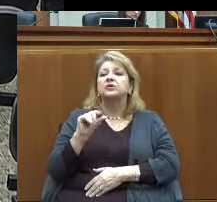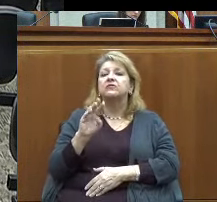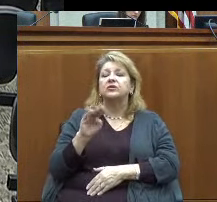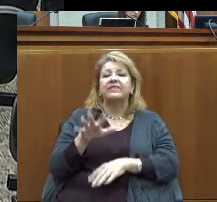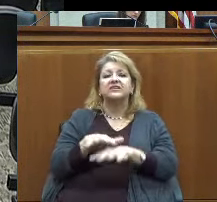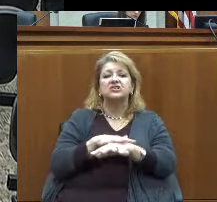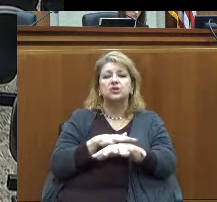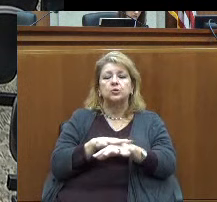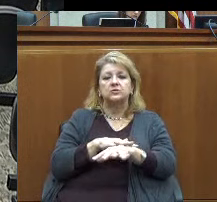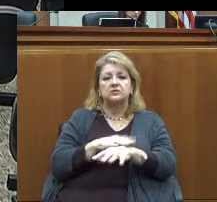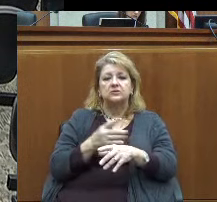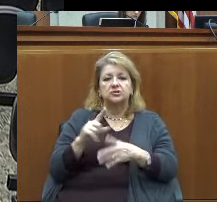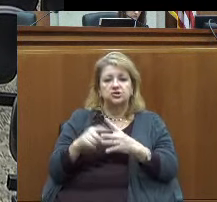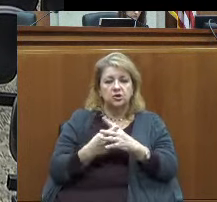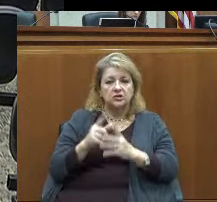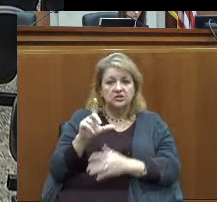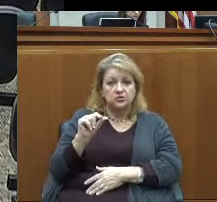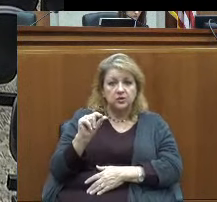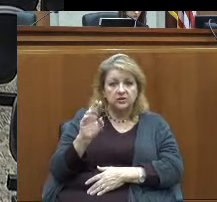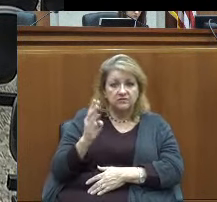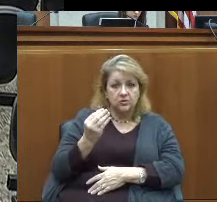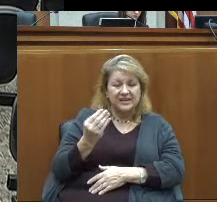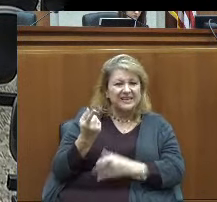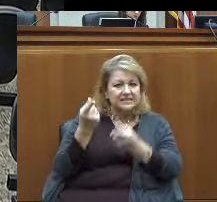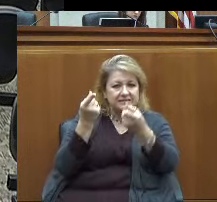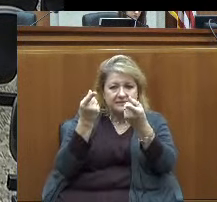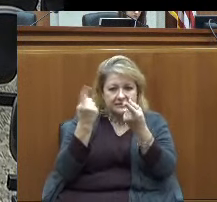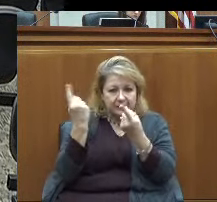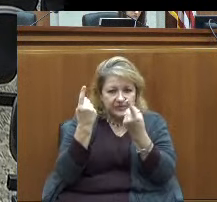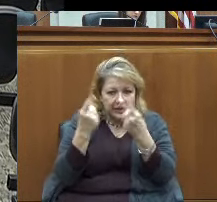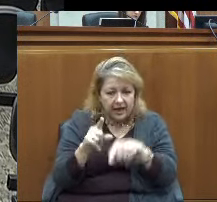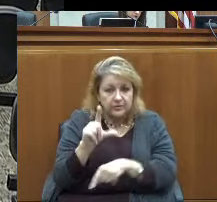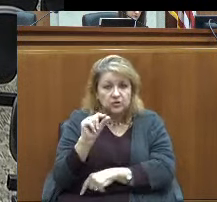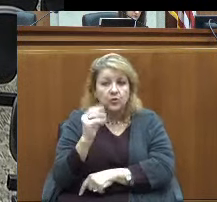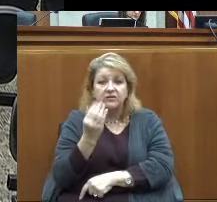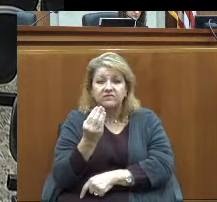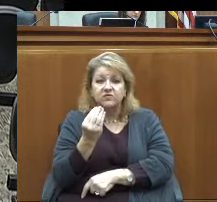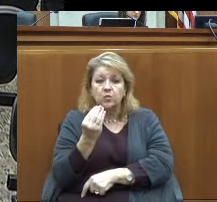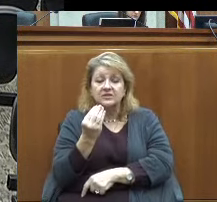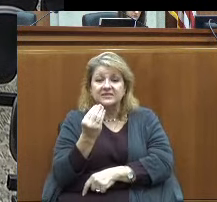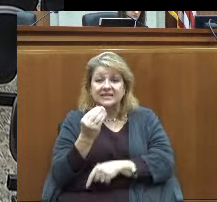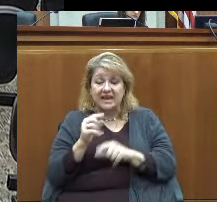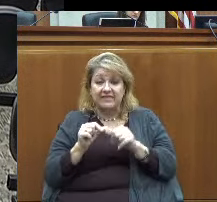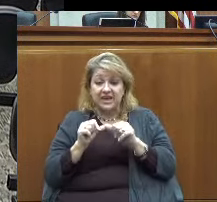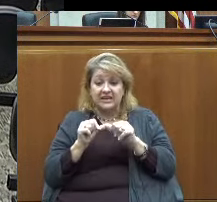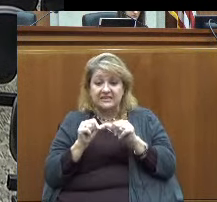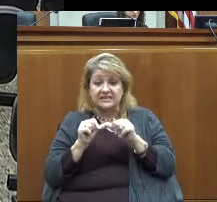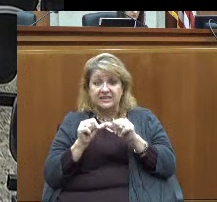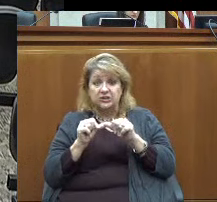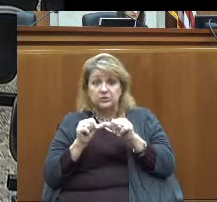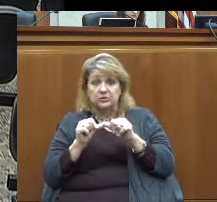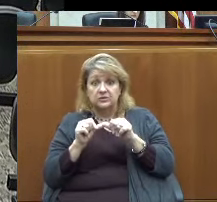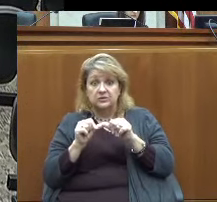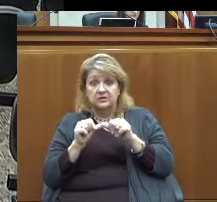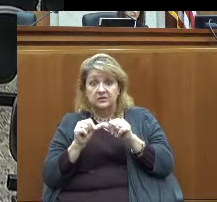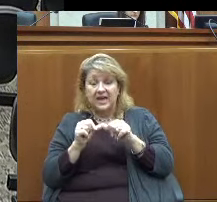well. So something's happened at 2014, and the trend has continued to date, and it's got progressively